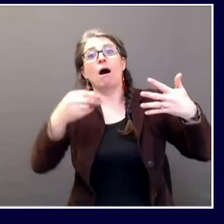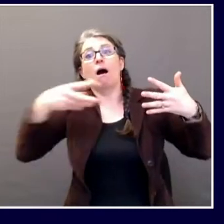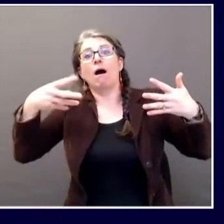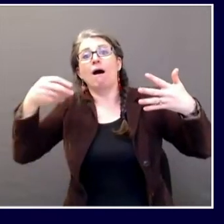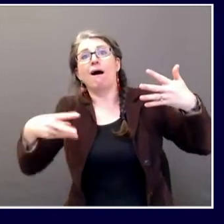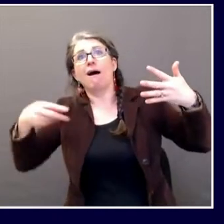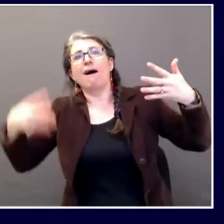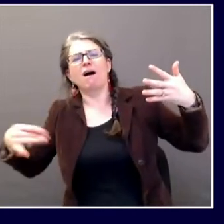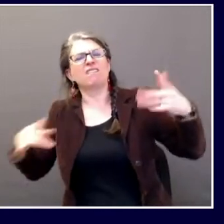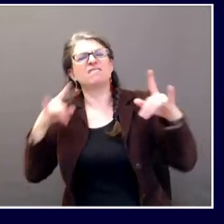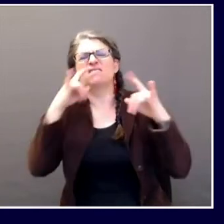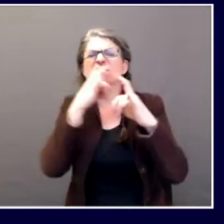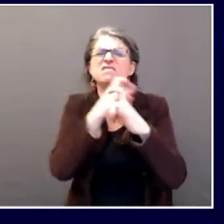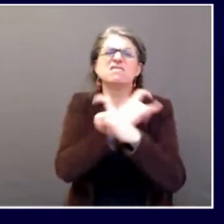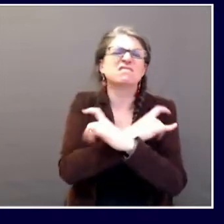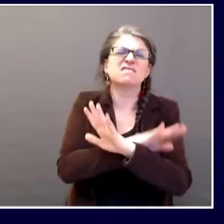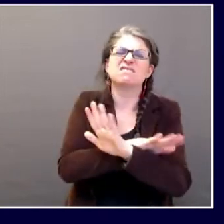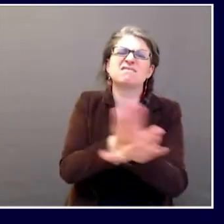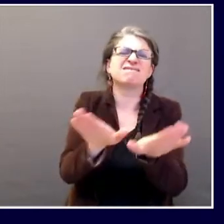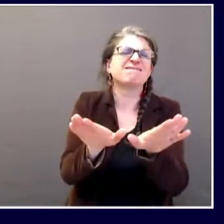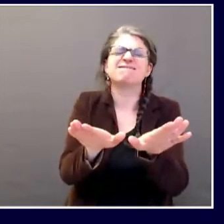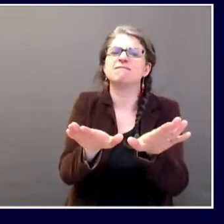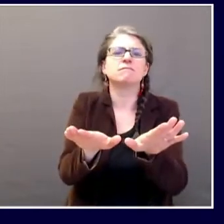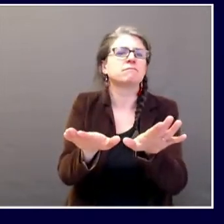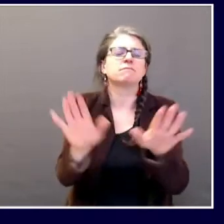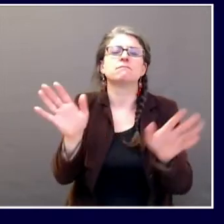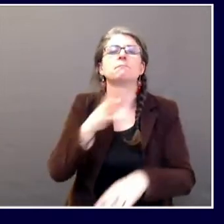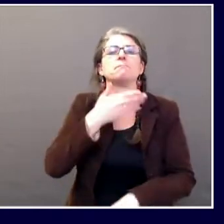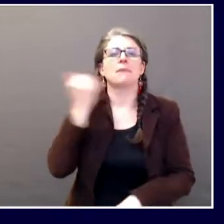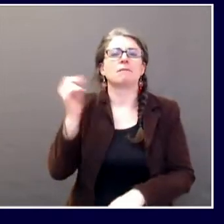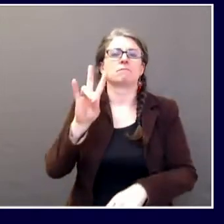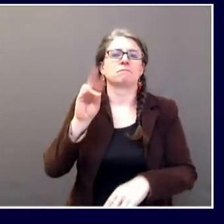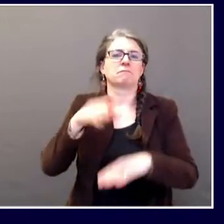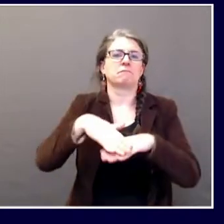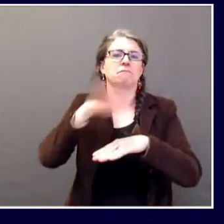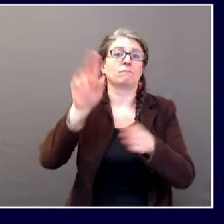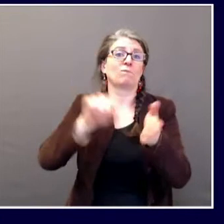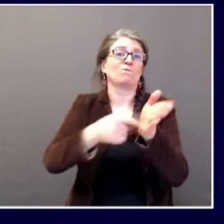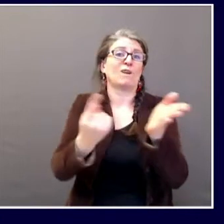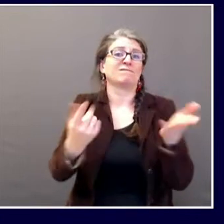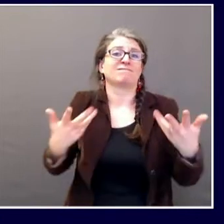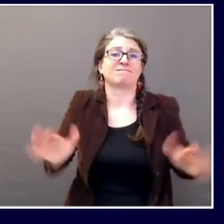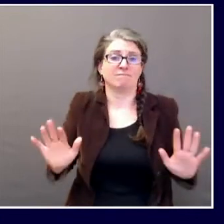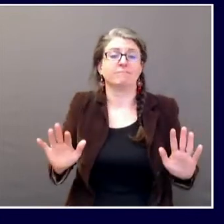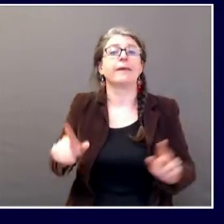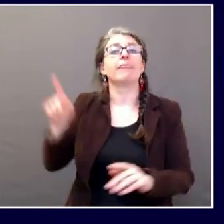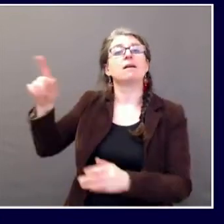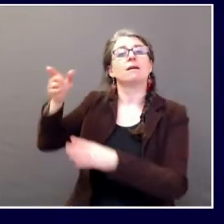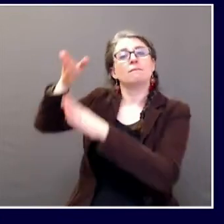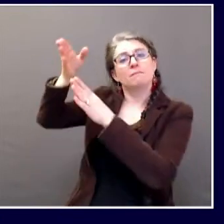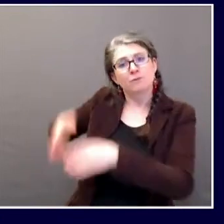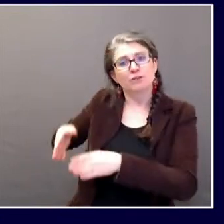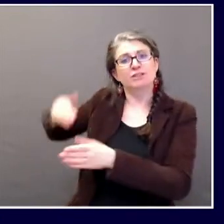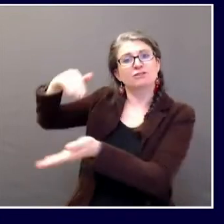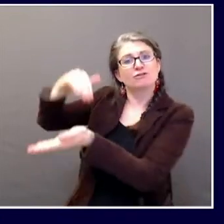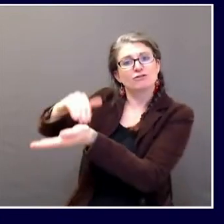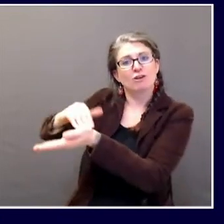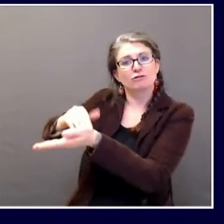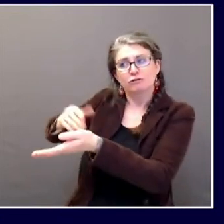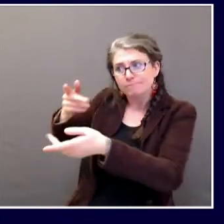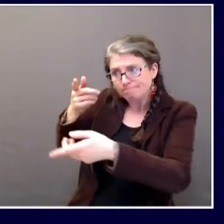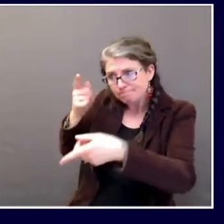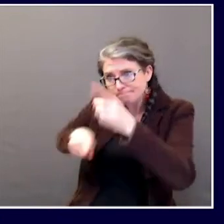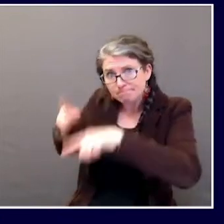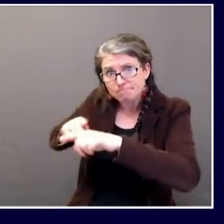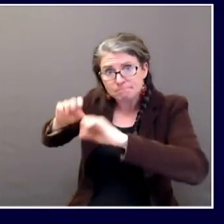on the calendar? What we found is that when you are conducting mass vaccination, you want clear, bright line rules that